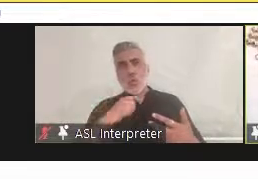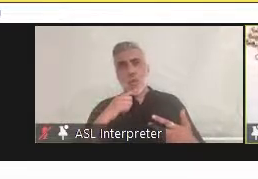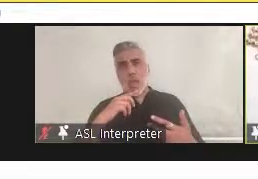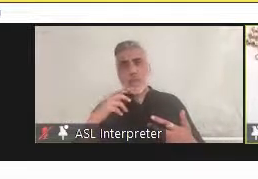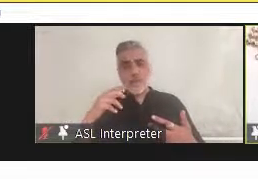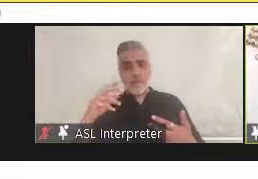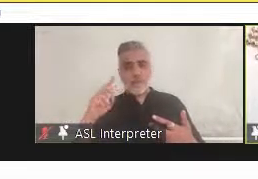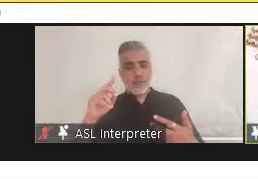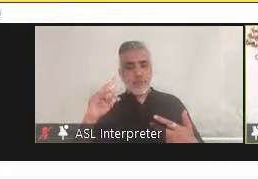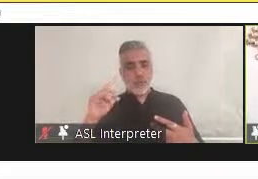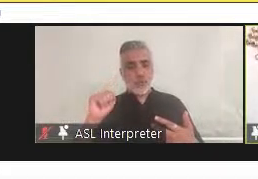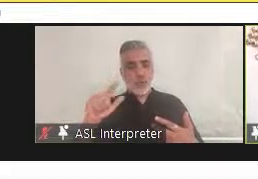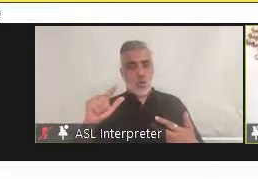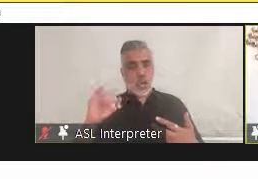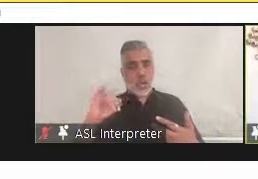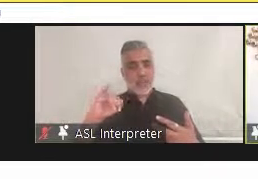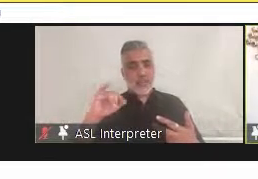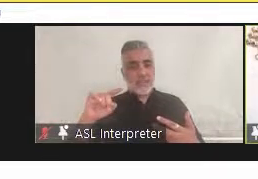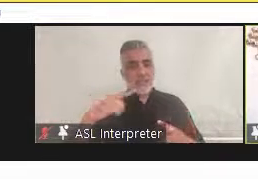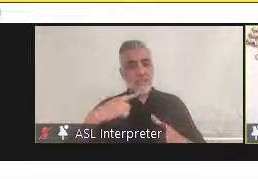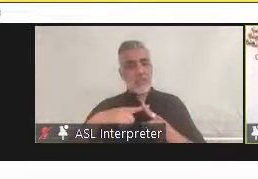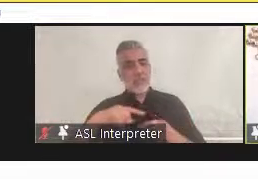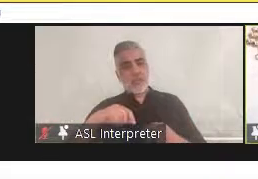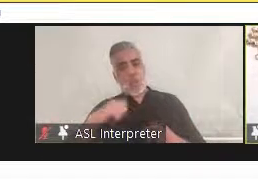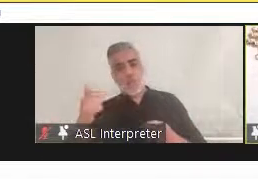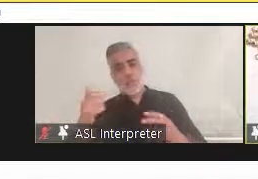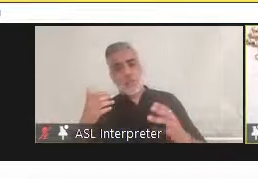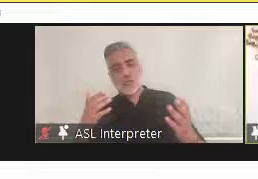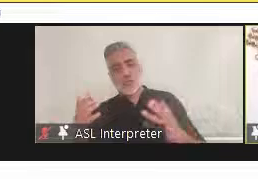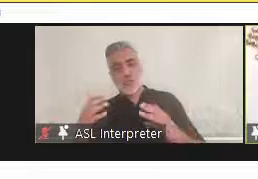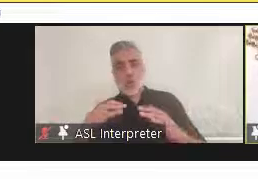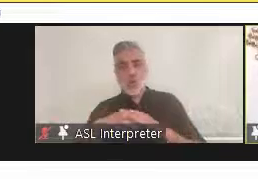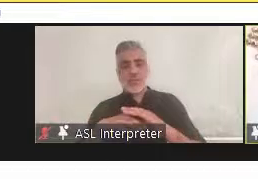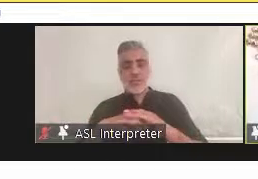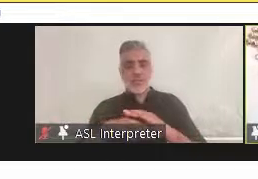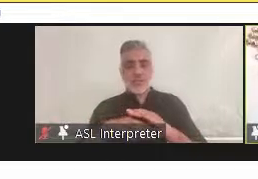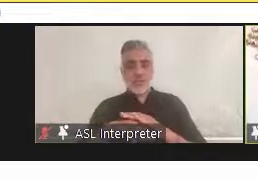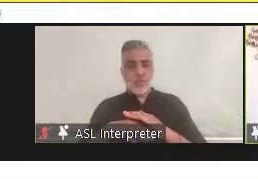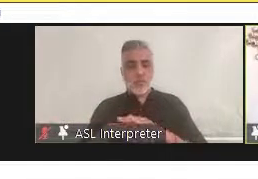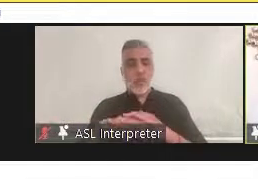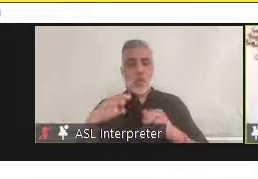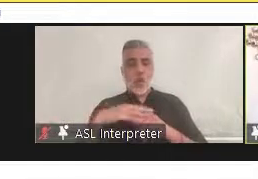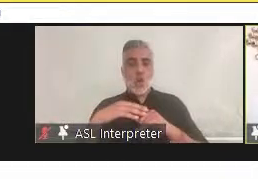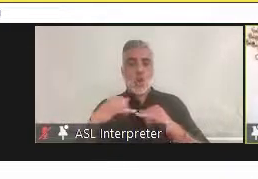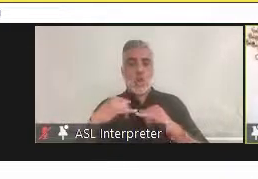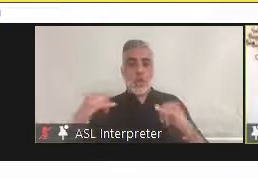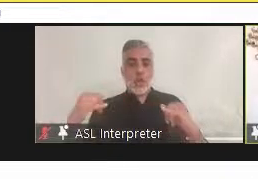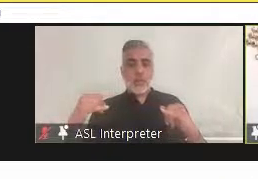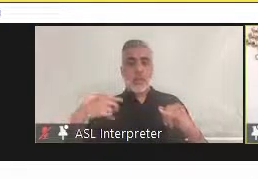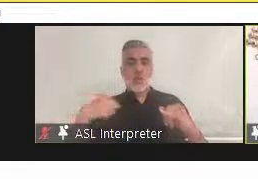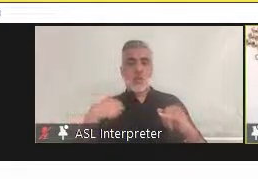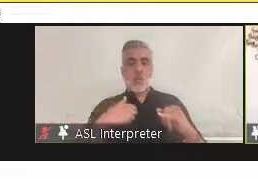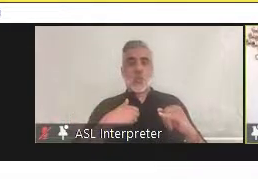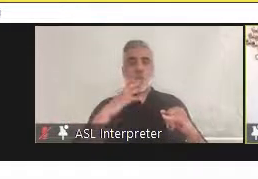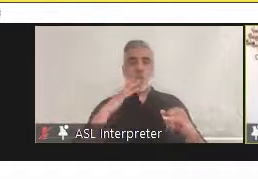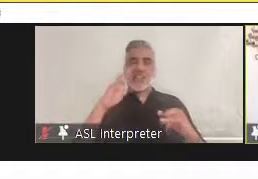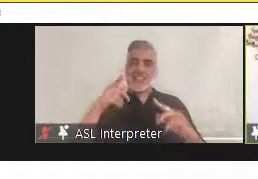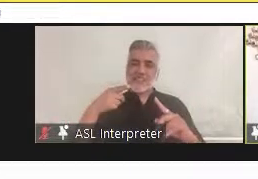ID, but also other services that are accessible online. So we will specifically